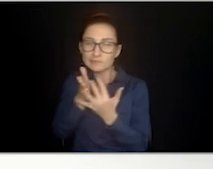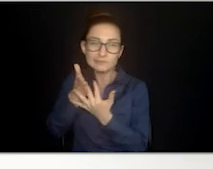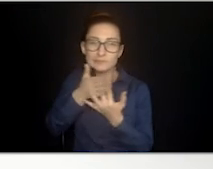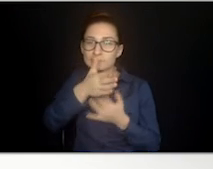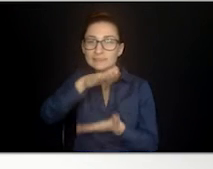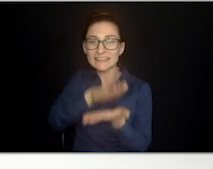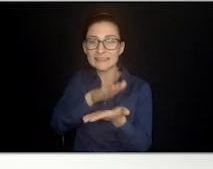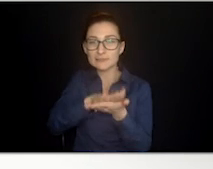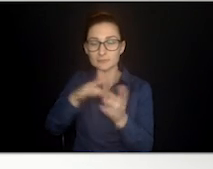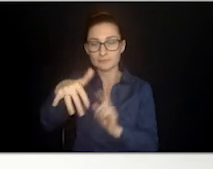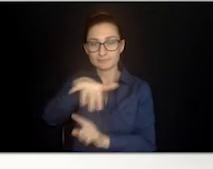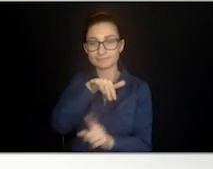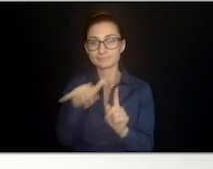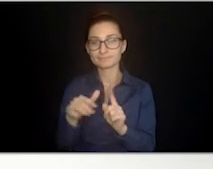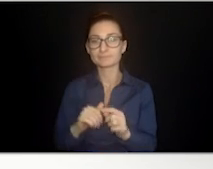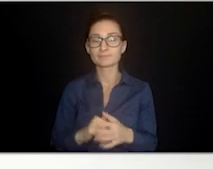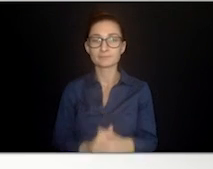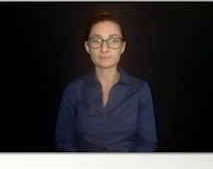environment.